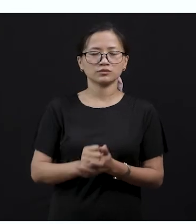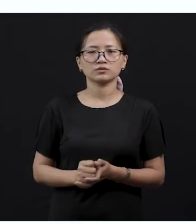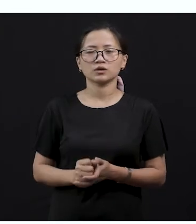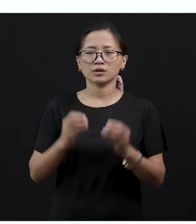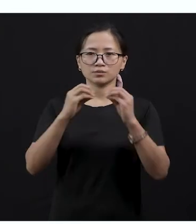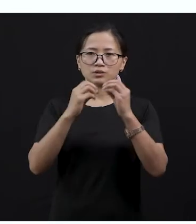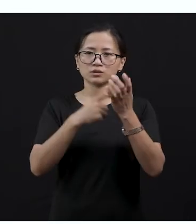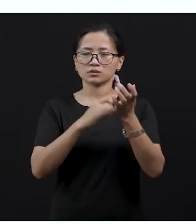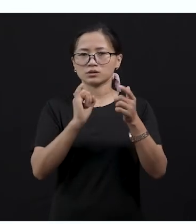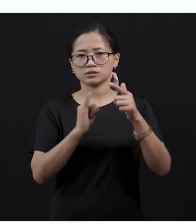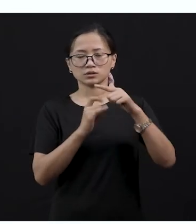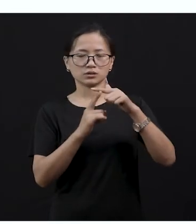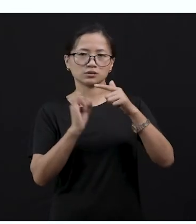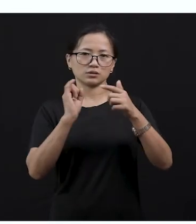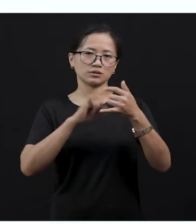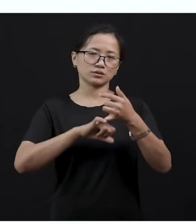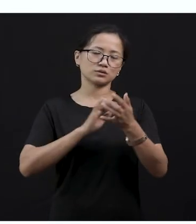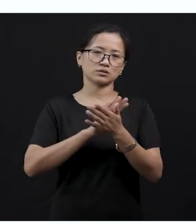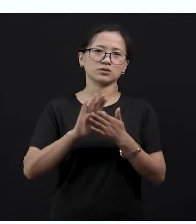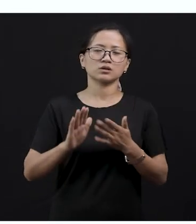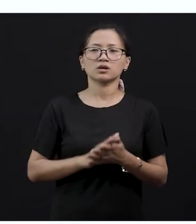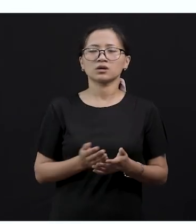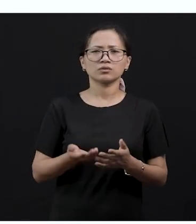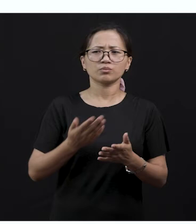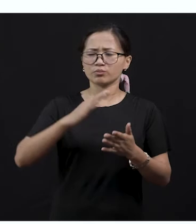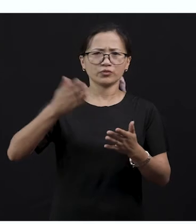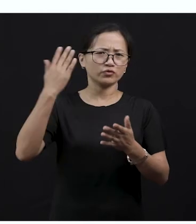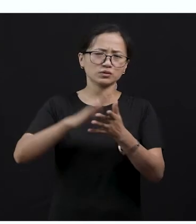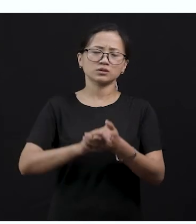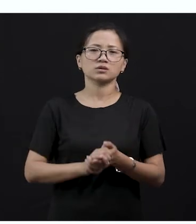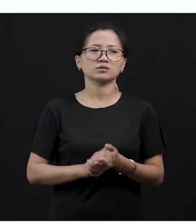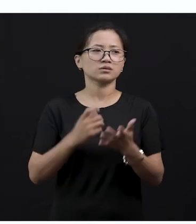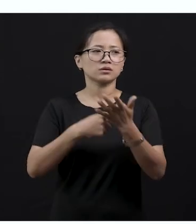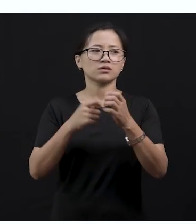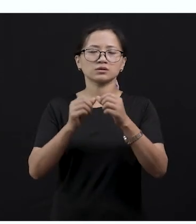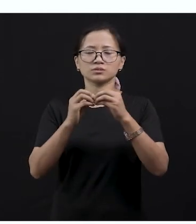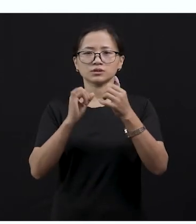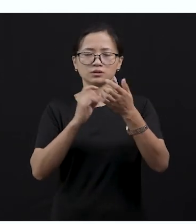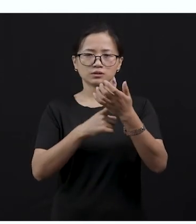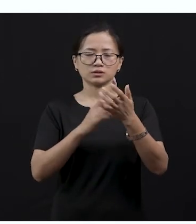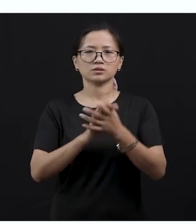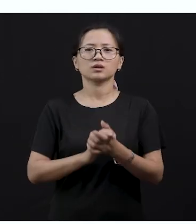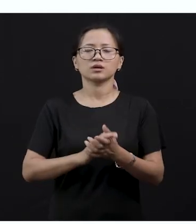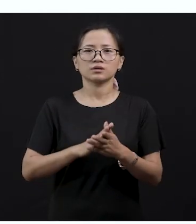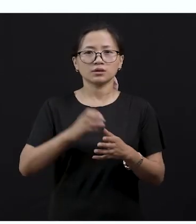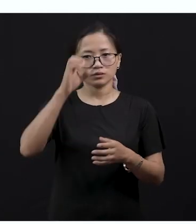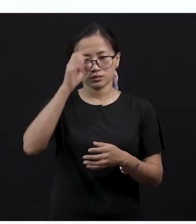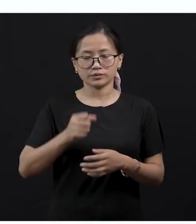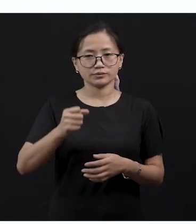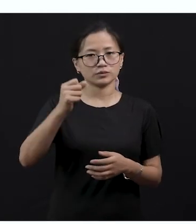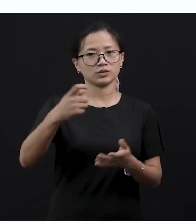of Raja Ram Mohan Roy, Mahatma Gandhi, and even Rabindranath Tagore, which I'm going to explain